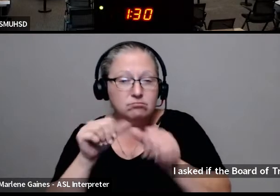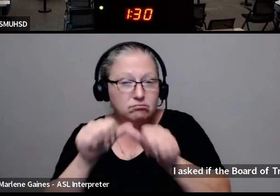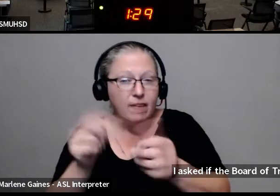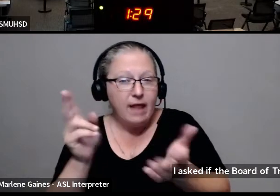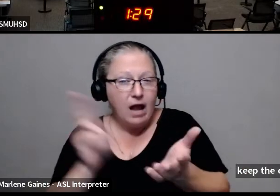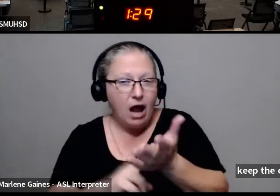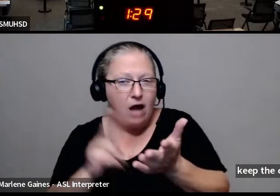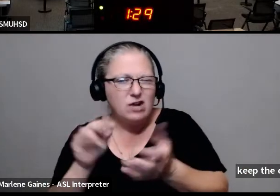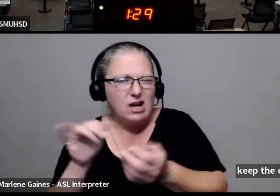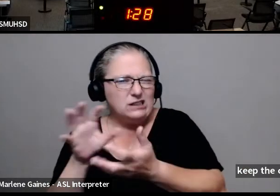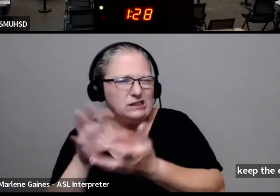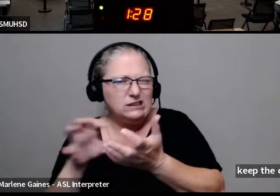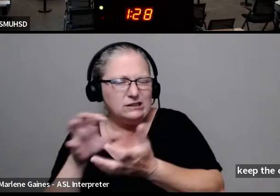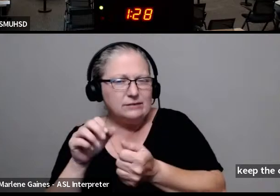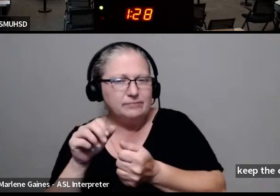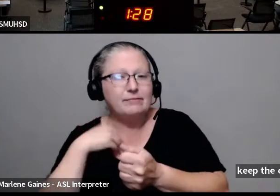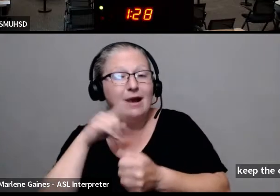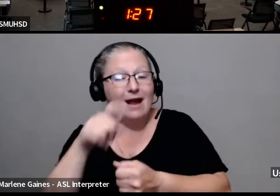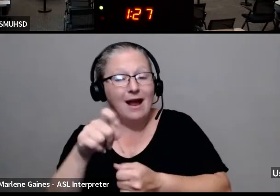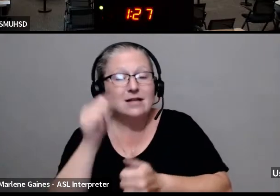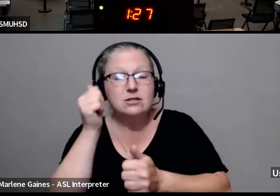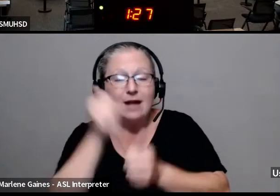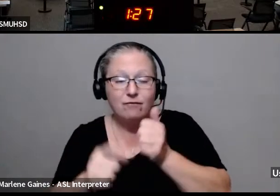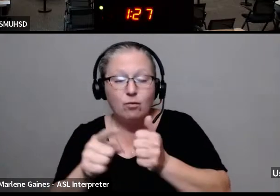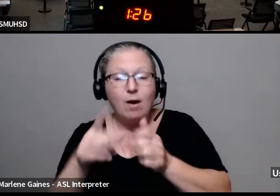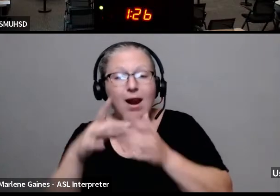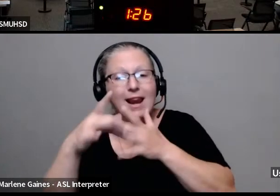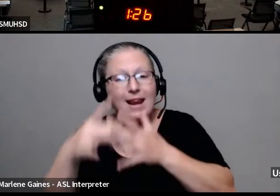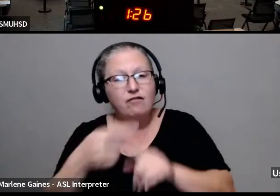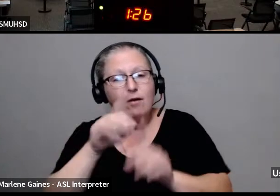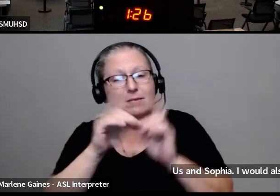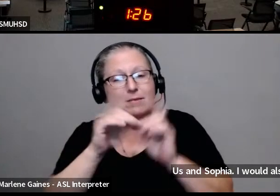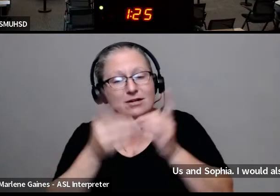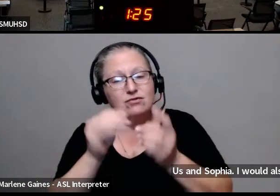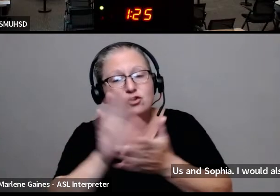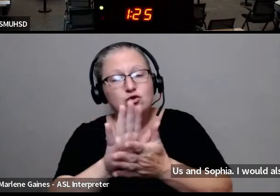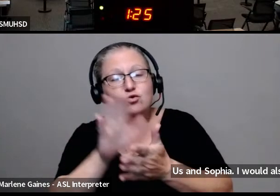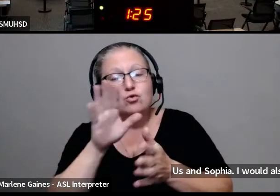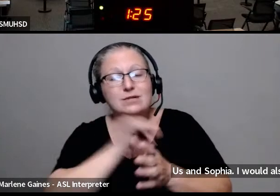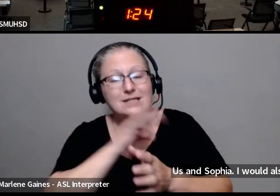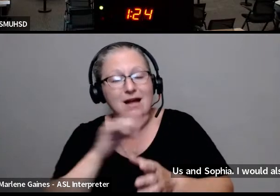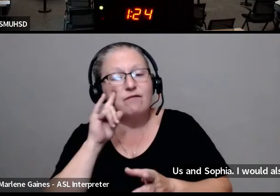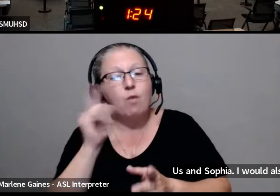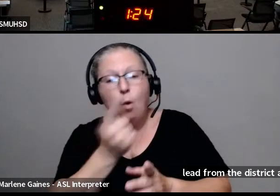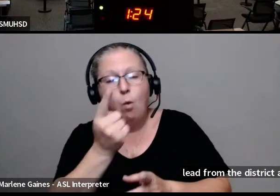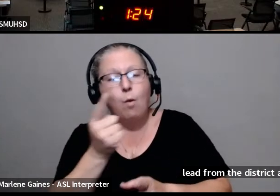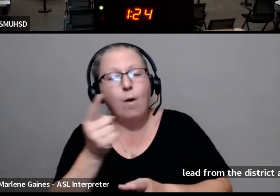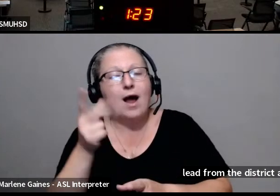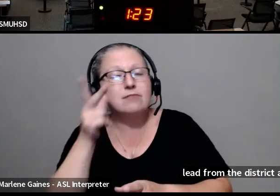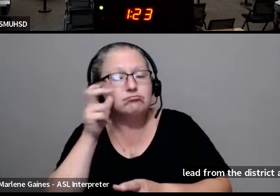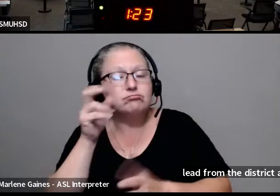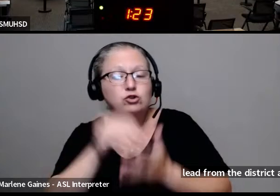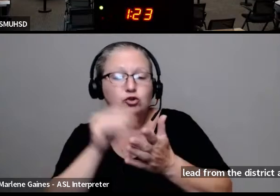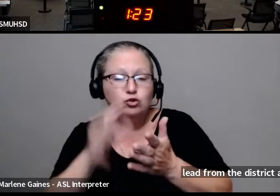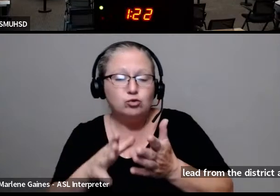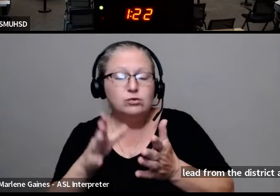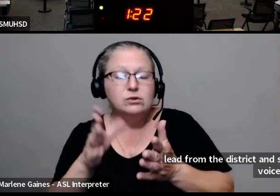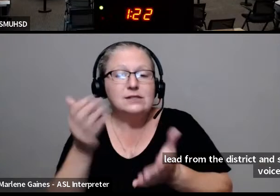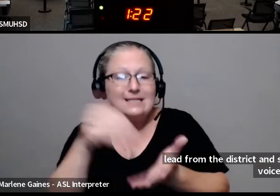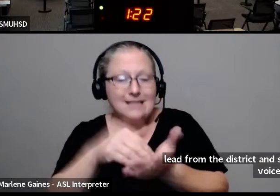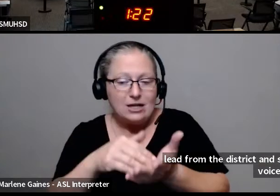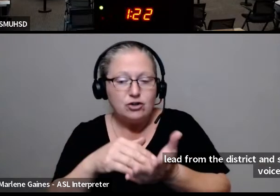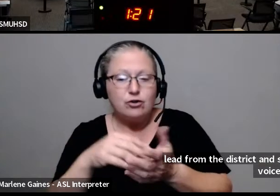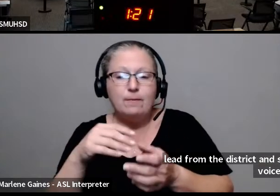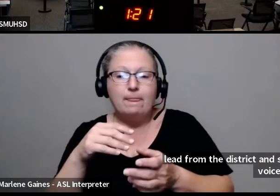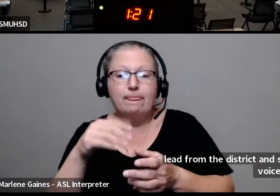I would also ask that all of us take the lead from the district and school staff to center student voices always. The comments made at the last board meeting that